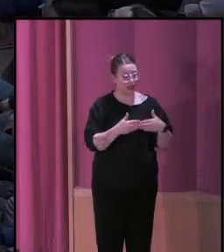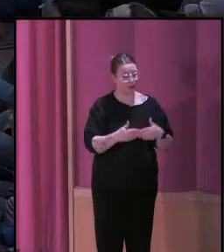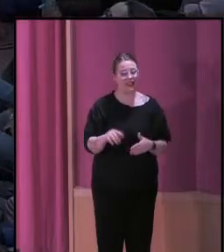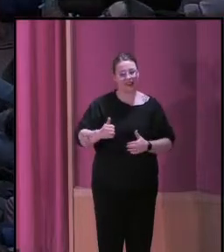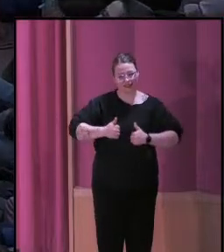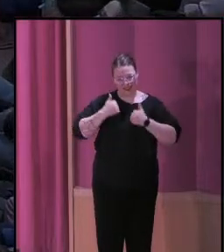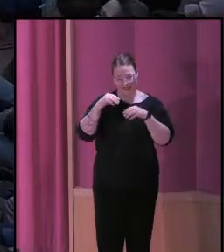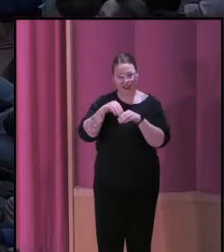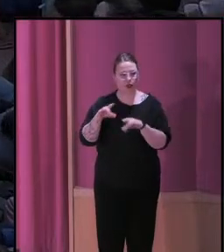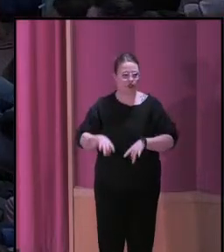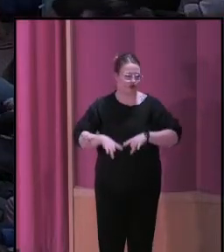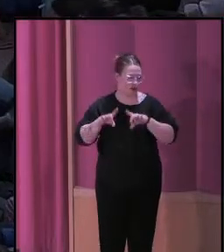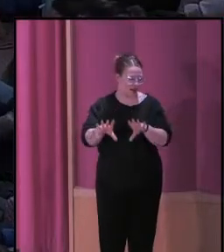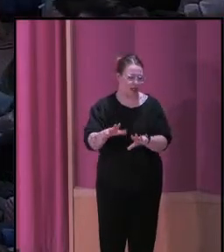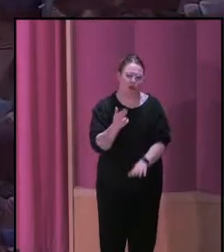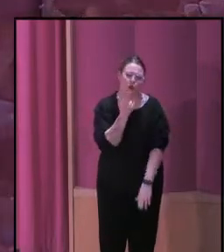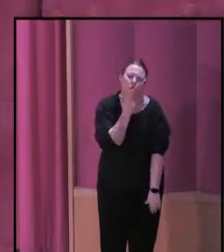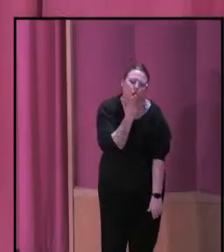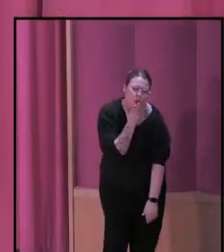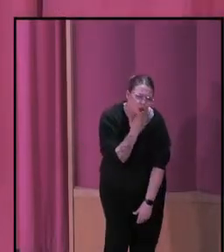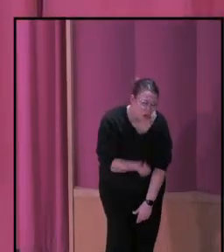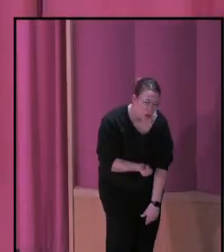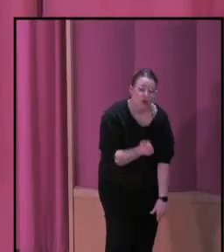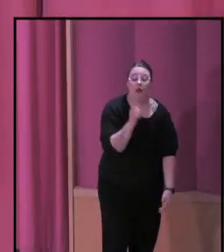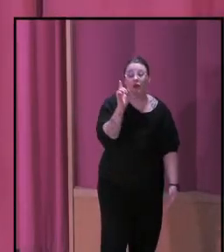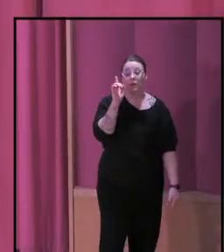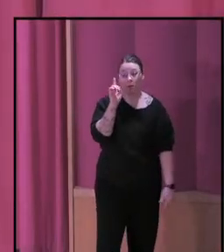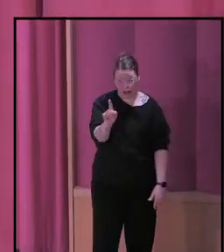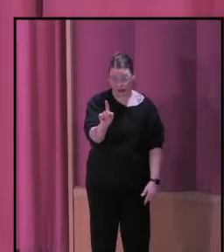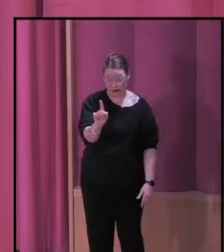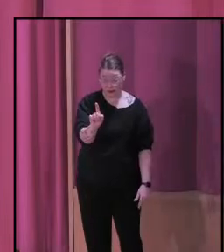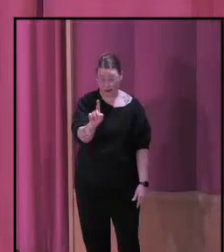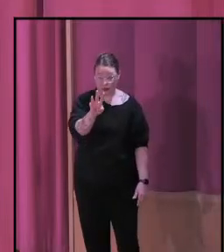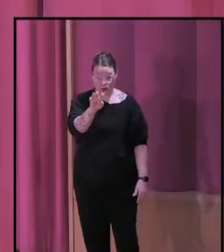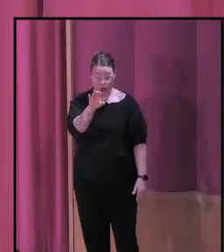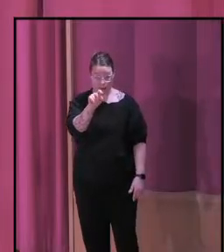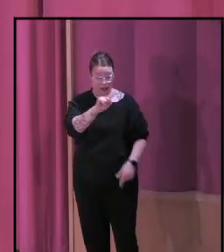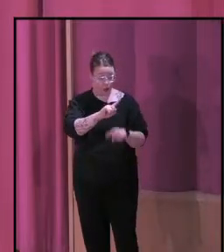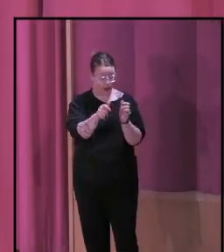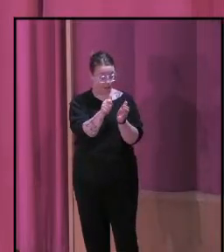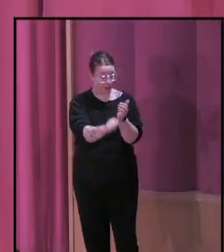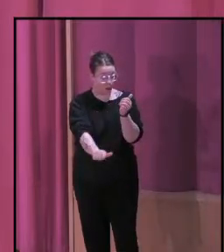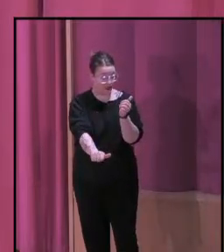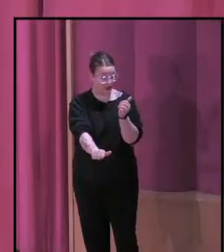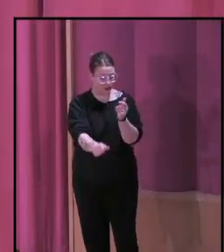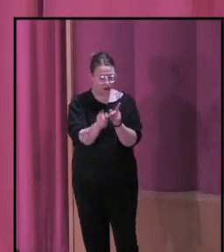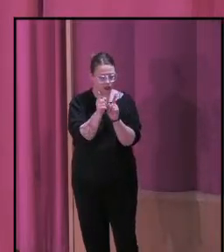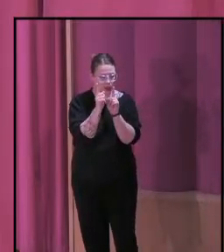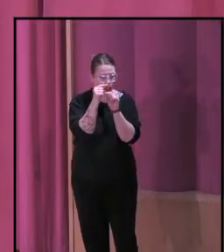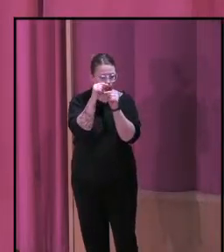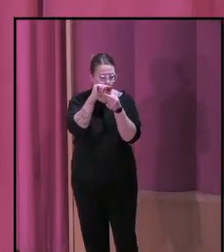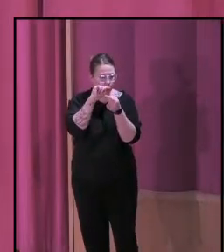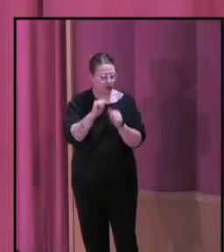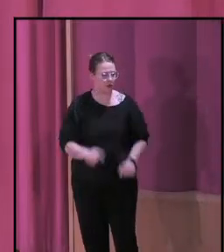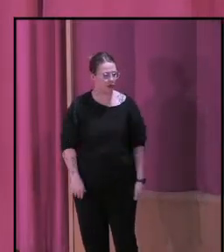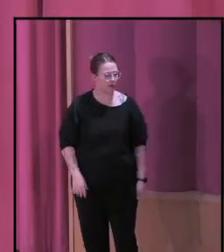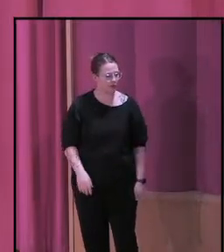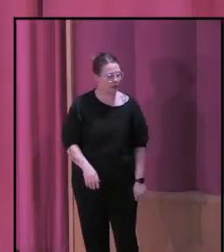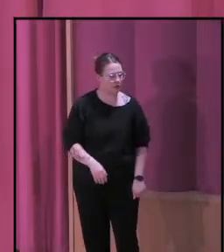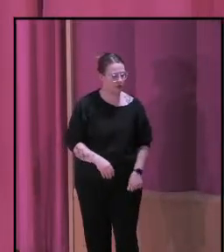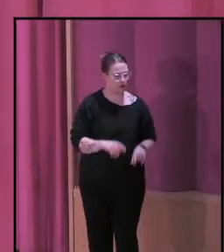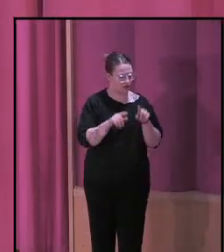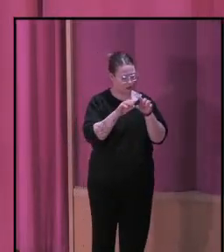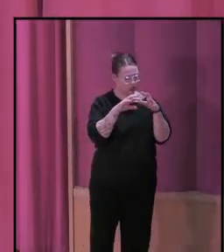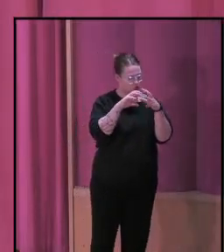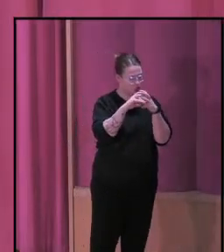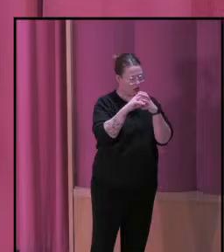may be the cutest animal to ever have lived, but the important thing is that when a wombat poops, it comes out as a cube. I don't know how they do it. It's hard.